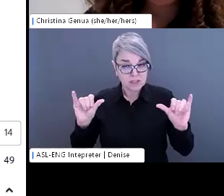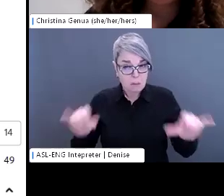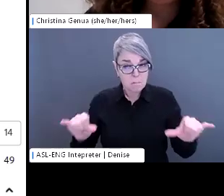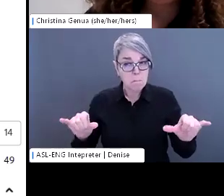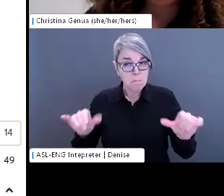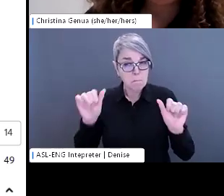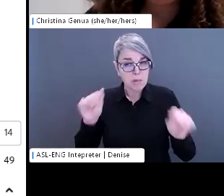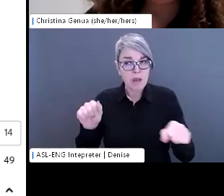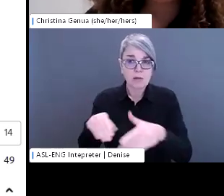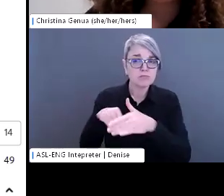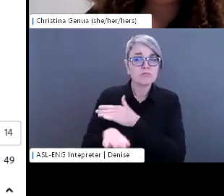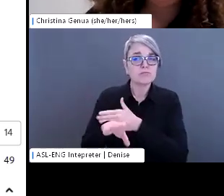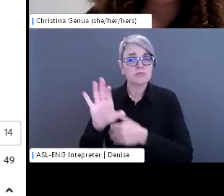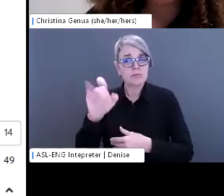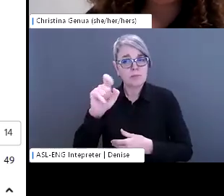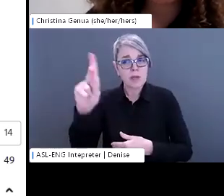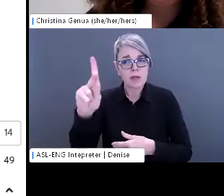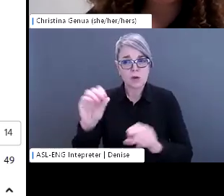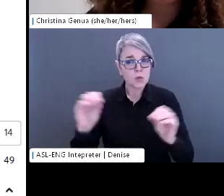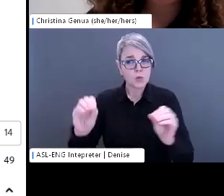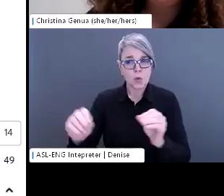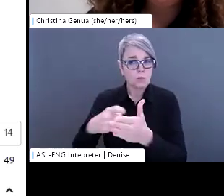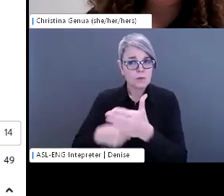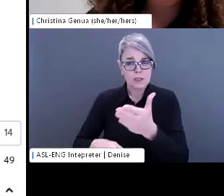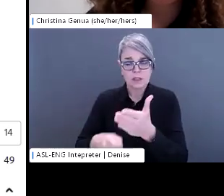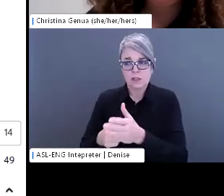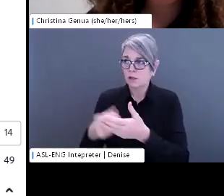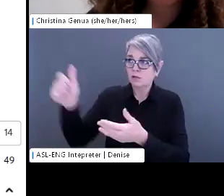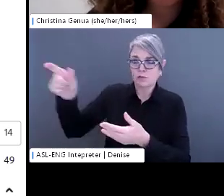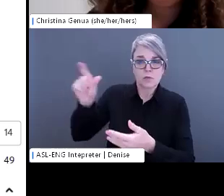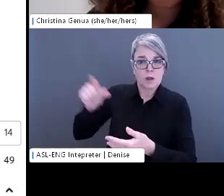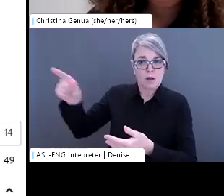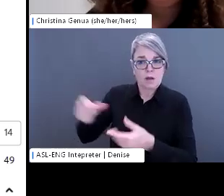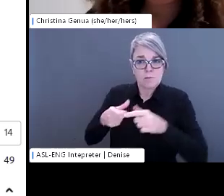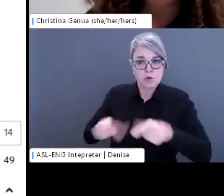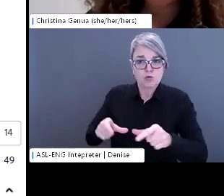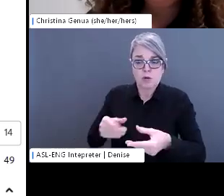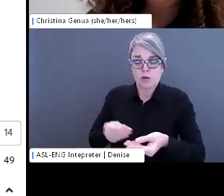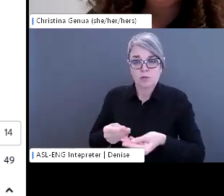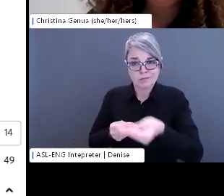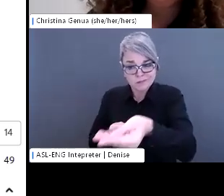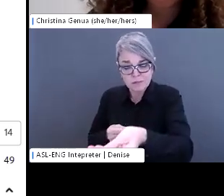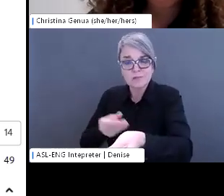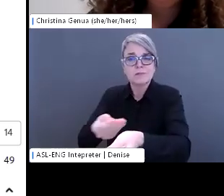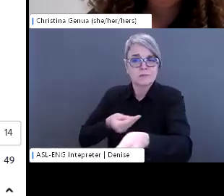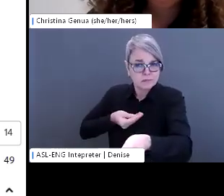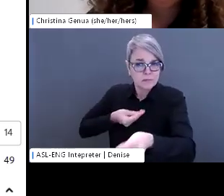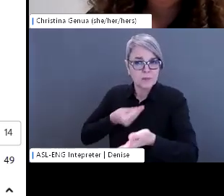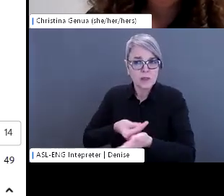in terms of being able to cash Government of Canada checks at a branch, again with ID.